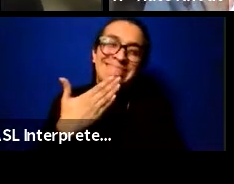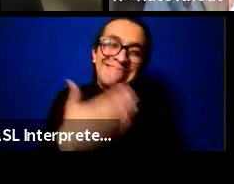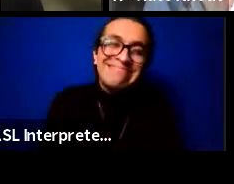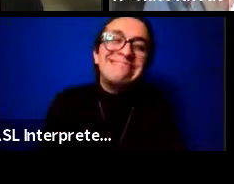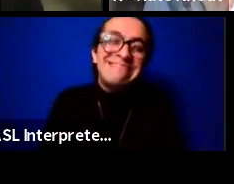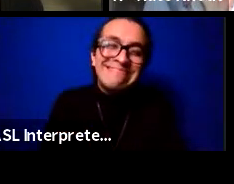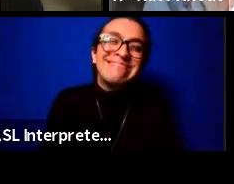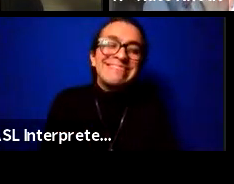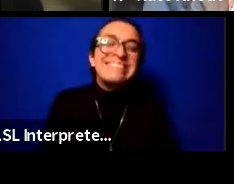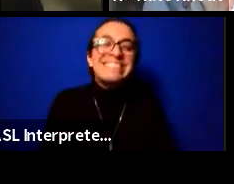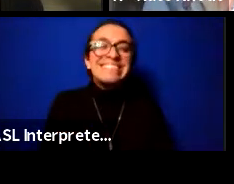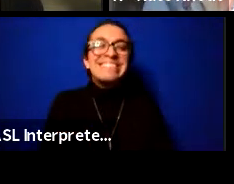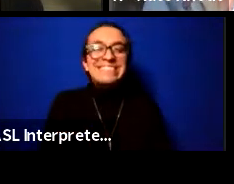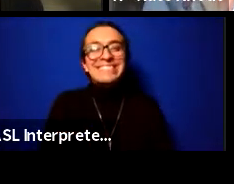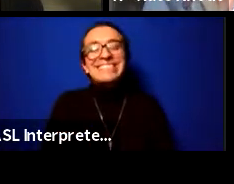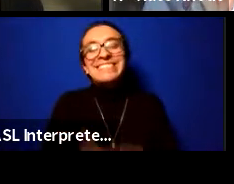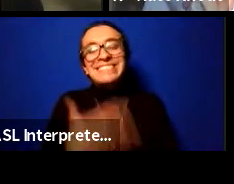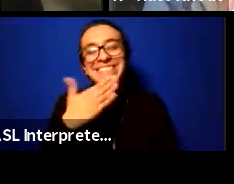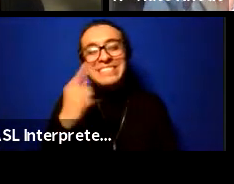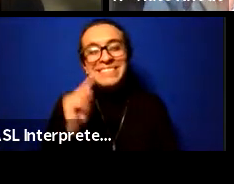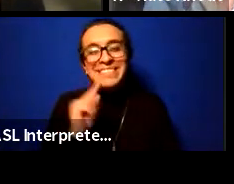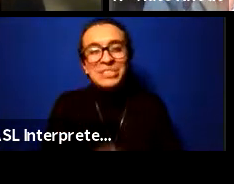day, but thank you.